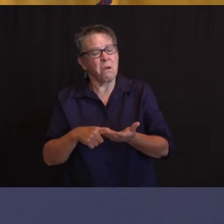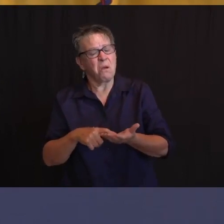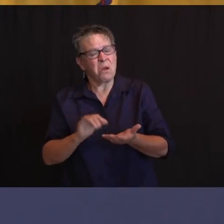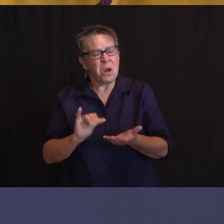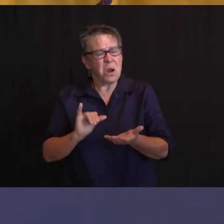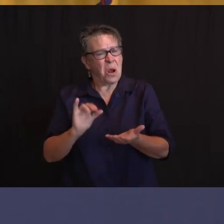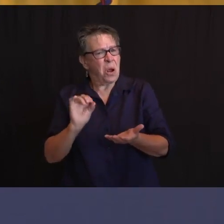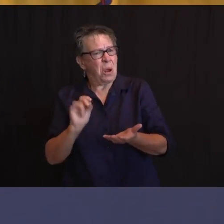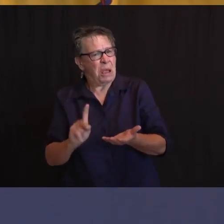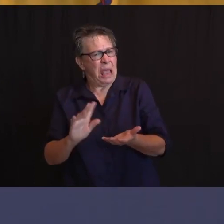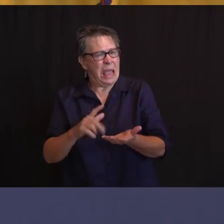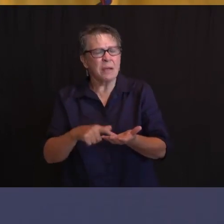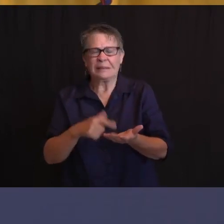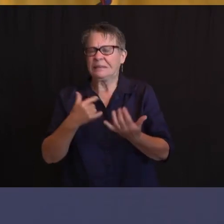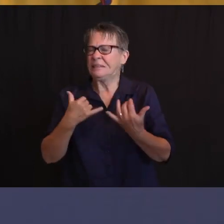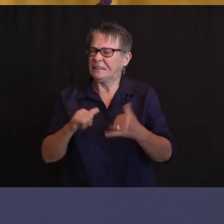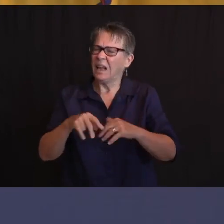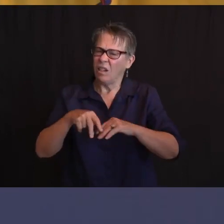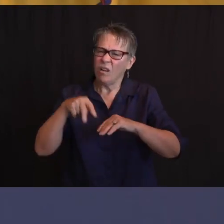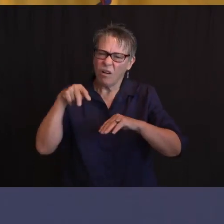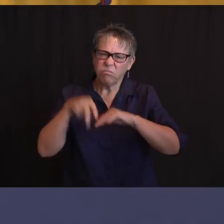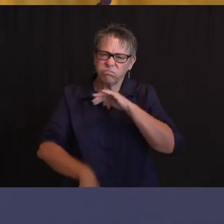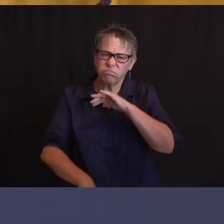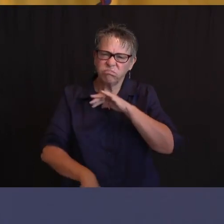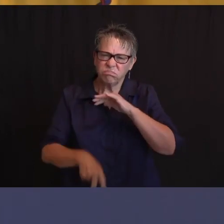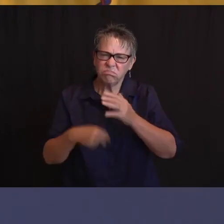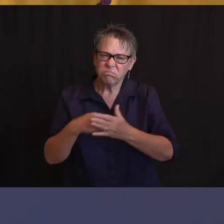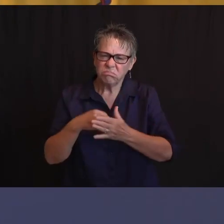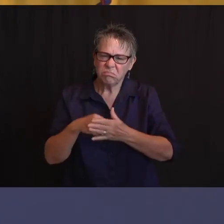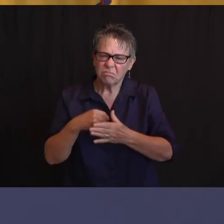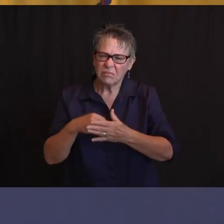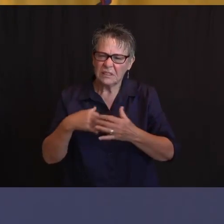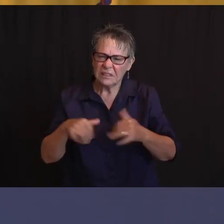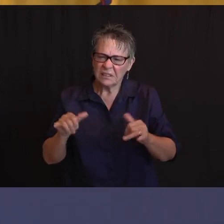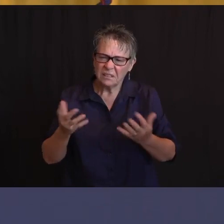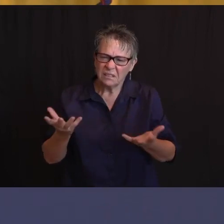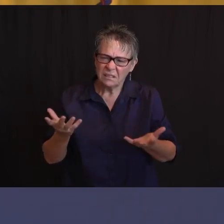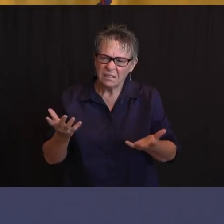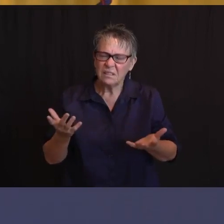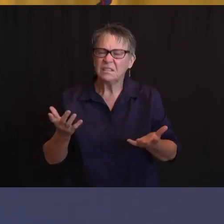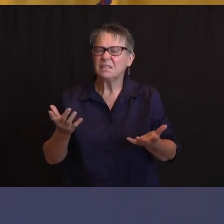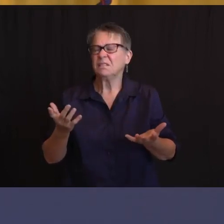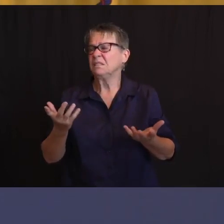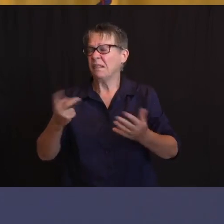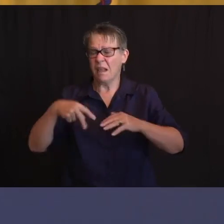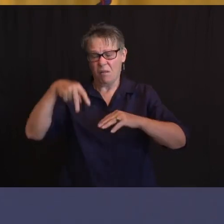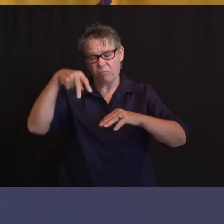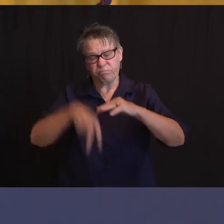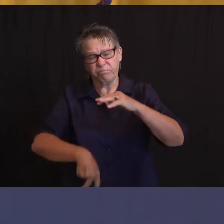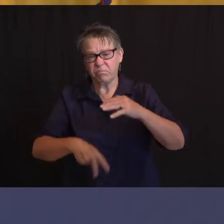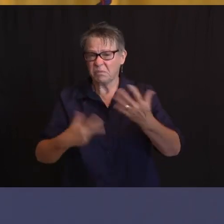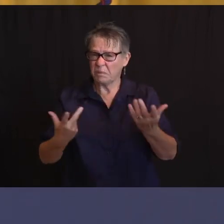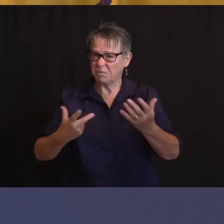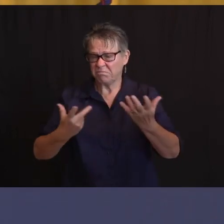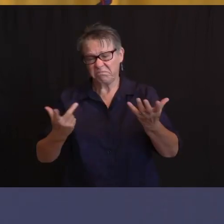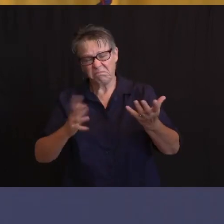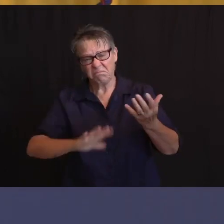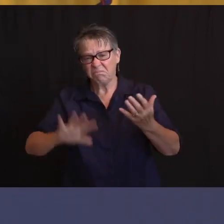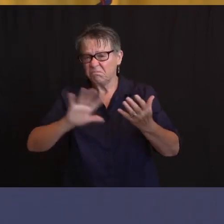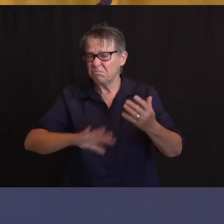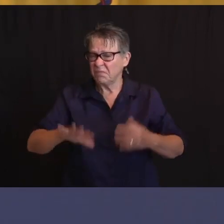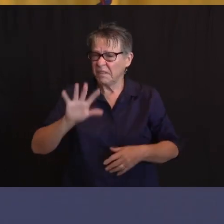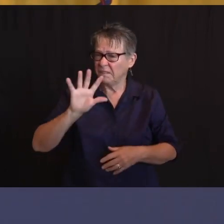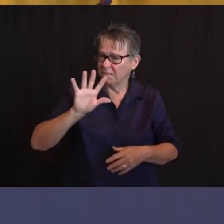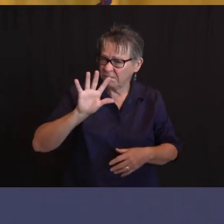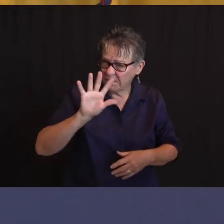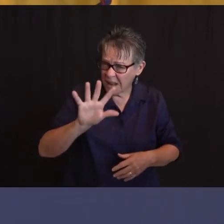now. And when you aggregate what we already went through in the stub period that we're in and what we expect at least the first half of